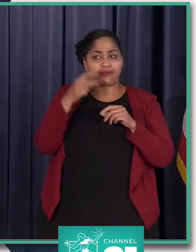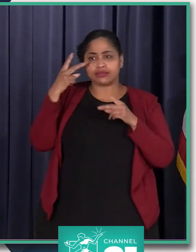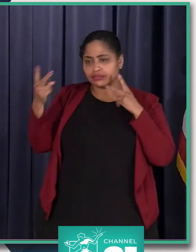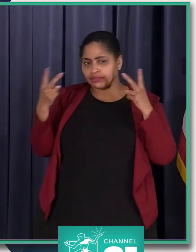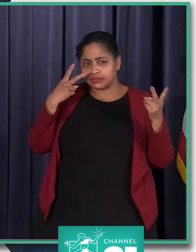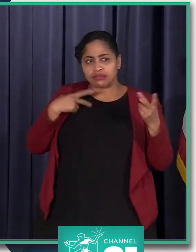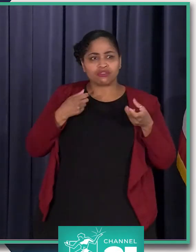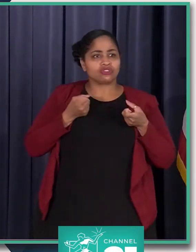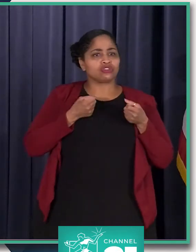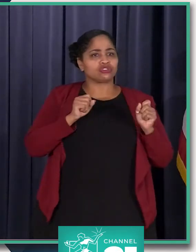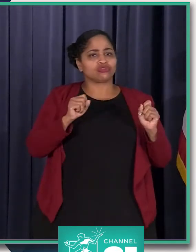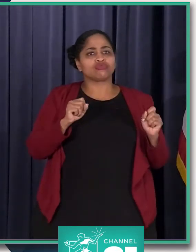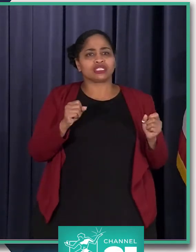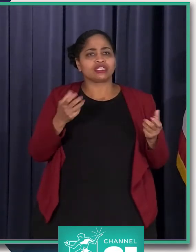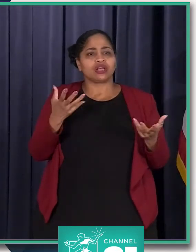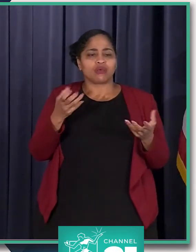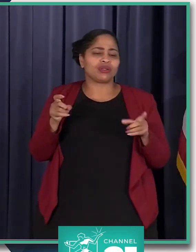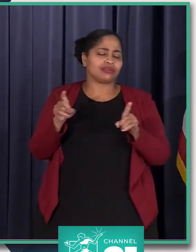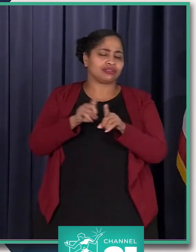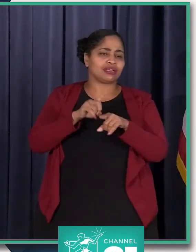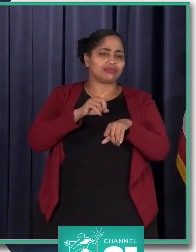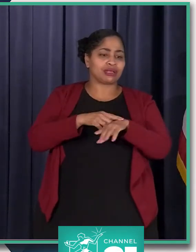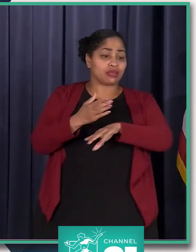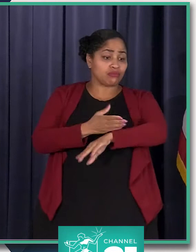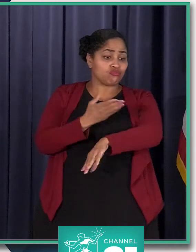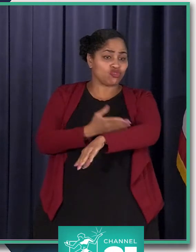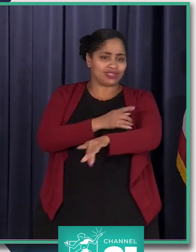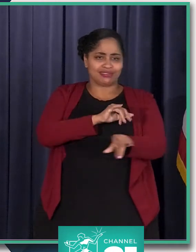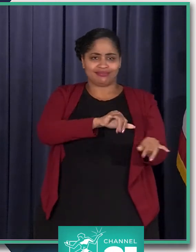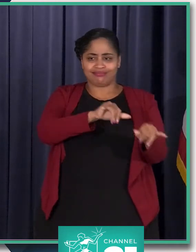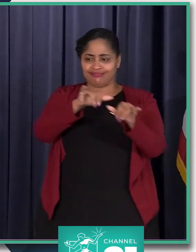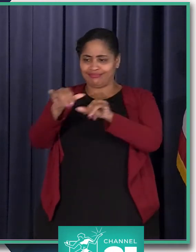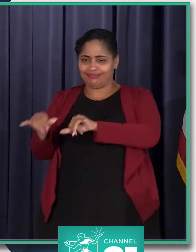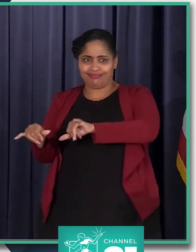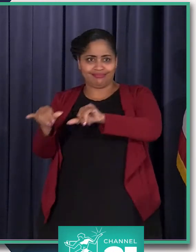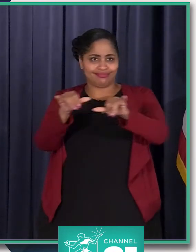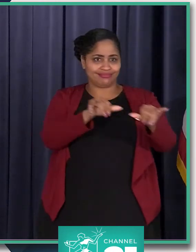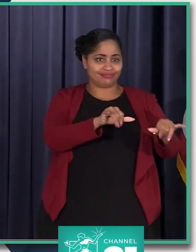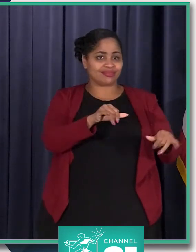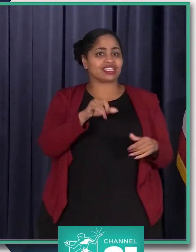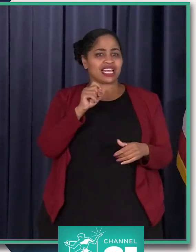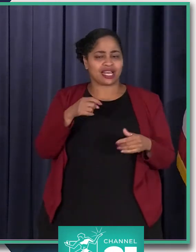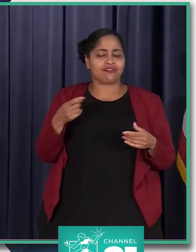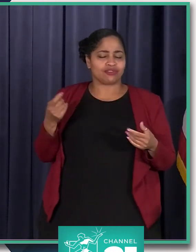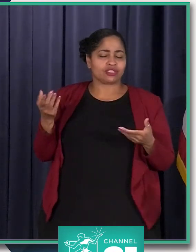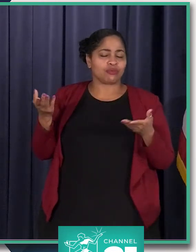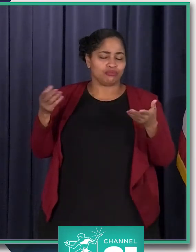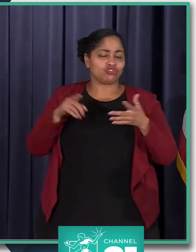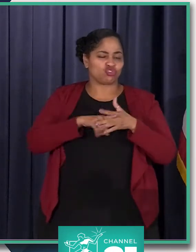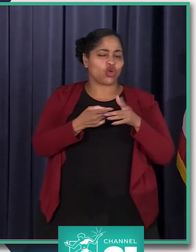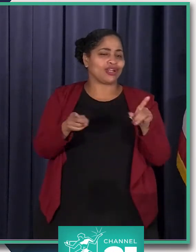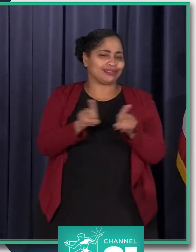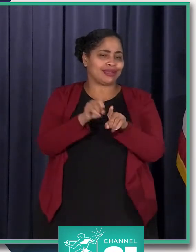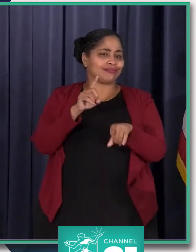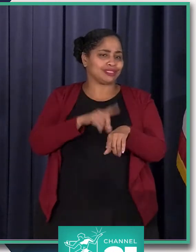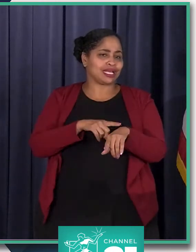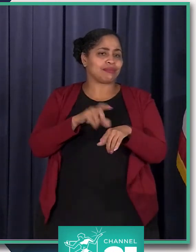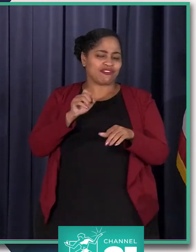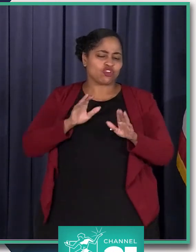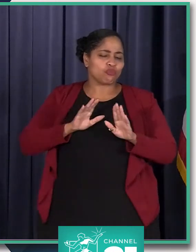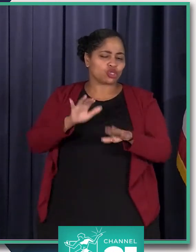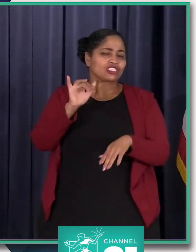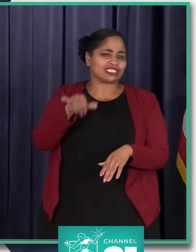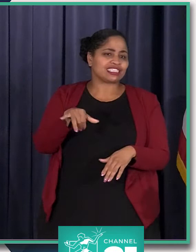got the streetscape happening at the same time that improvements are being made in those retail bays. We have to bring those things together. So I think we had to push